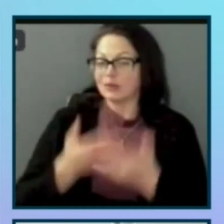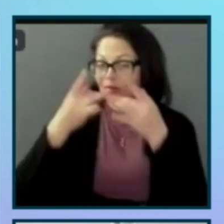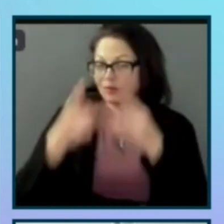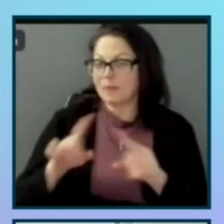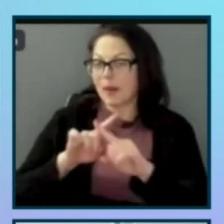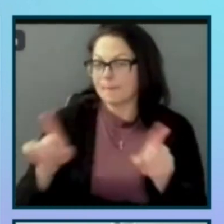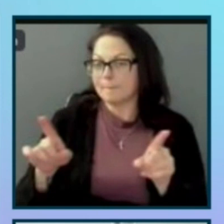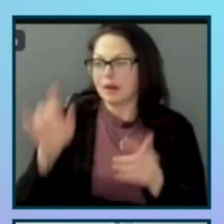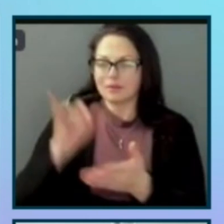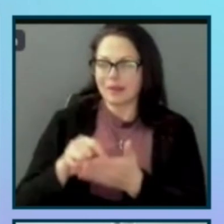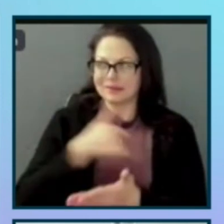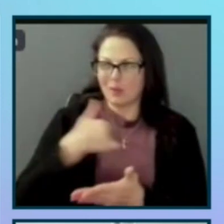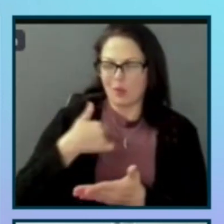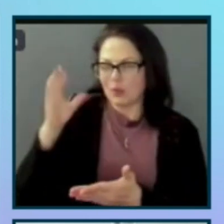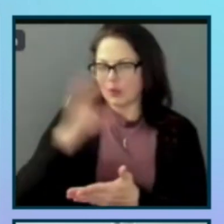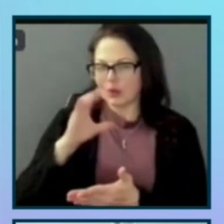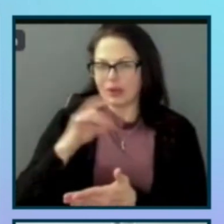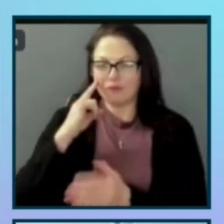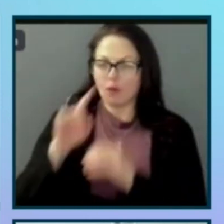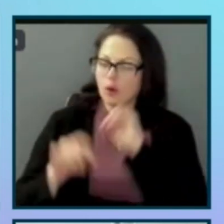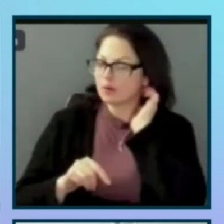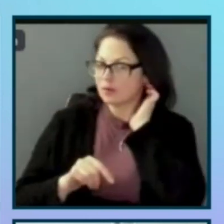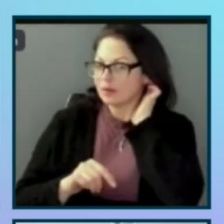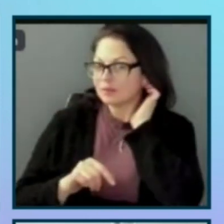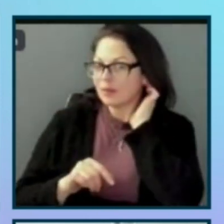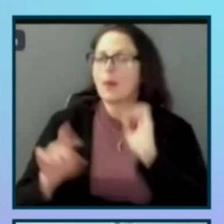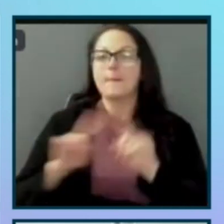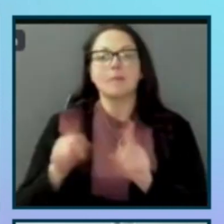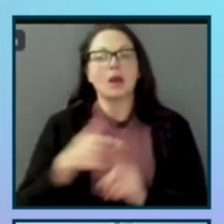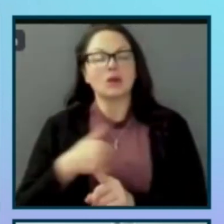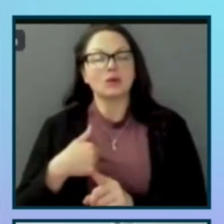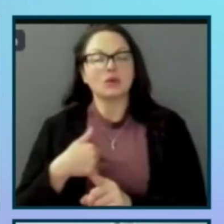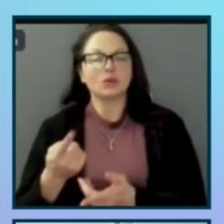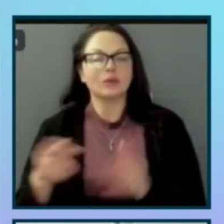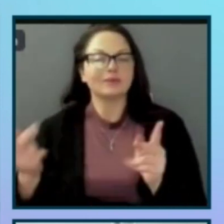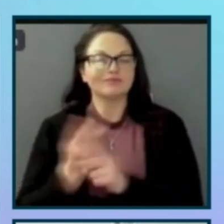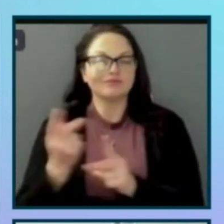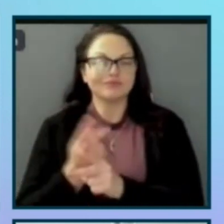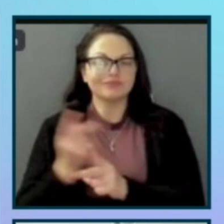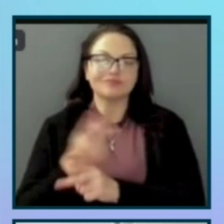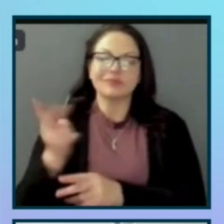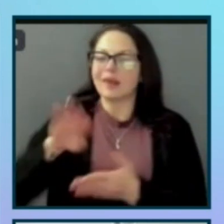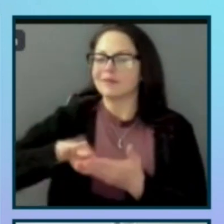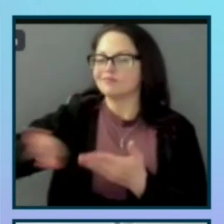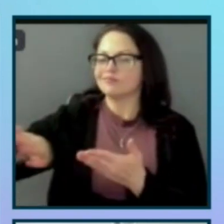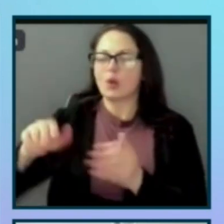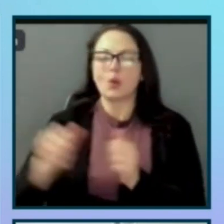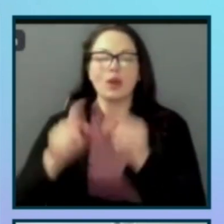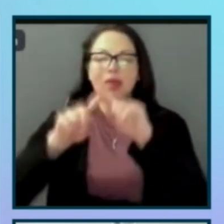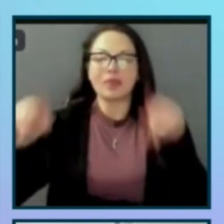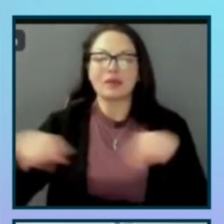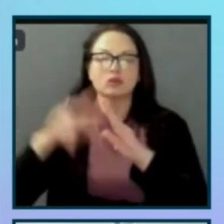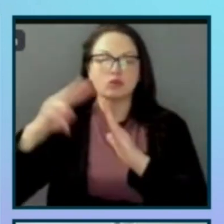what we were looking for. But we did find that participants were more forgiving with screen reader language inconsistencies when it was a